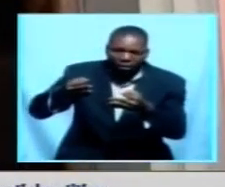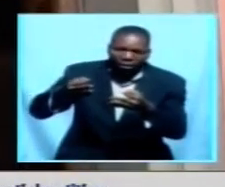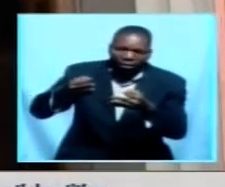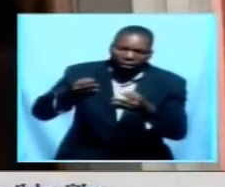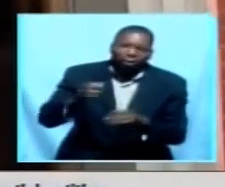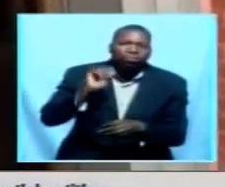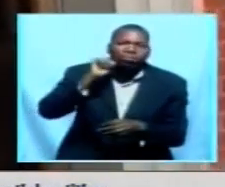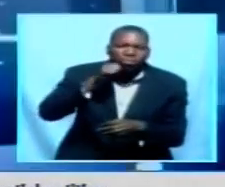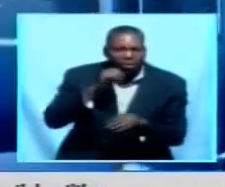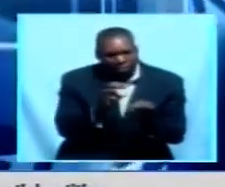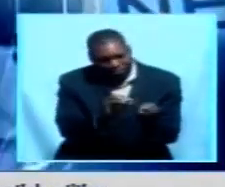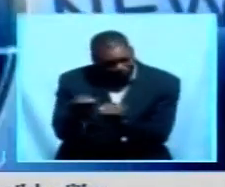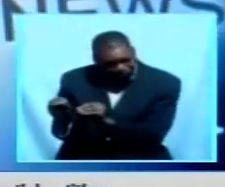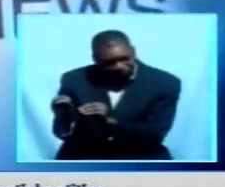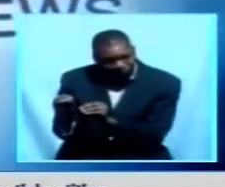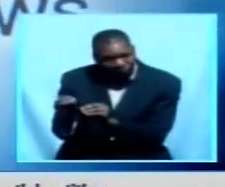to tomorrow.